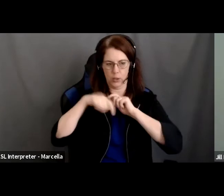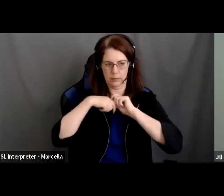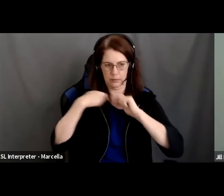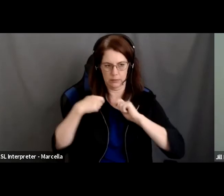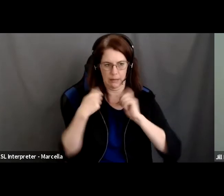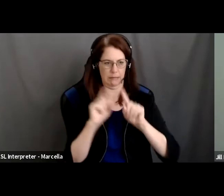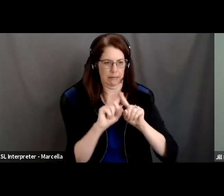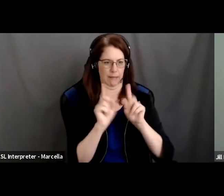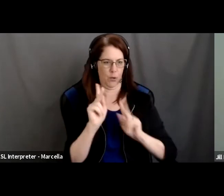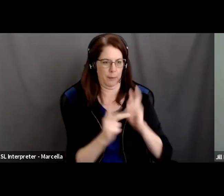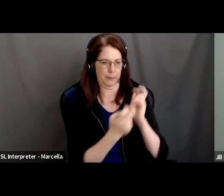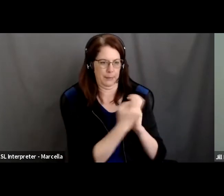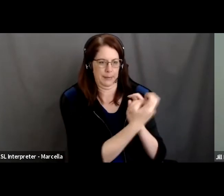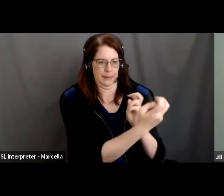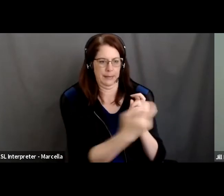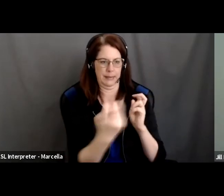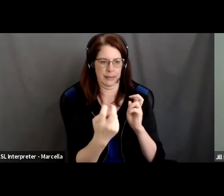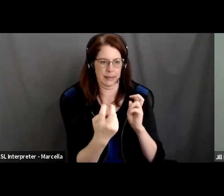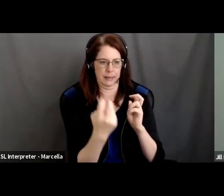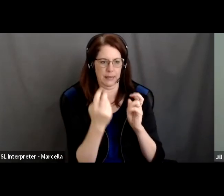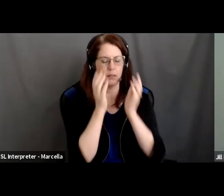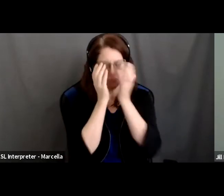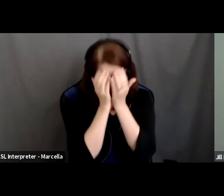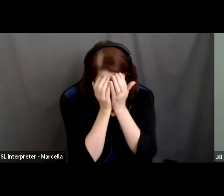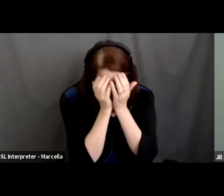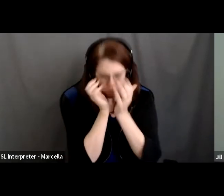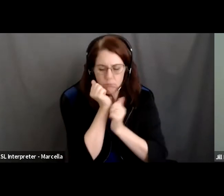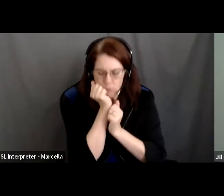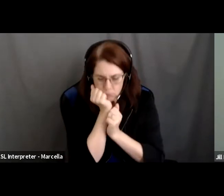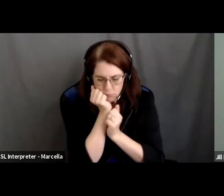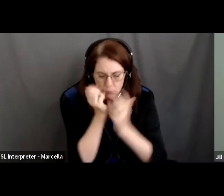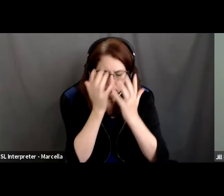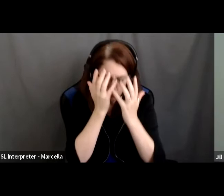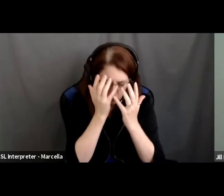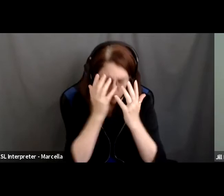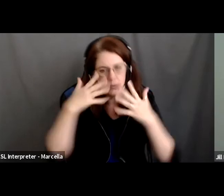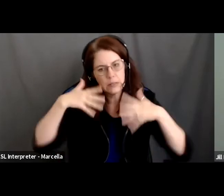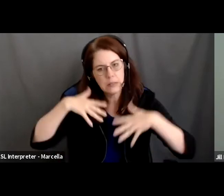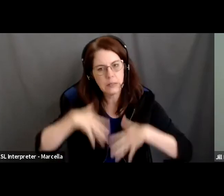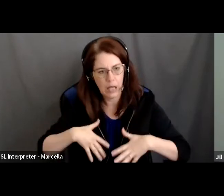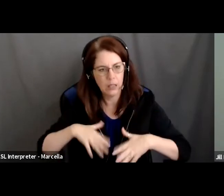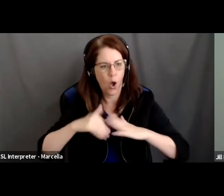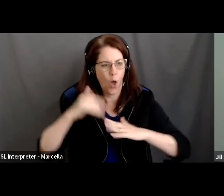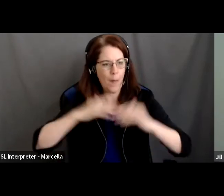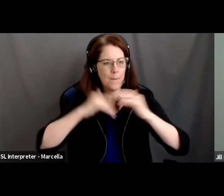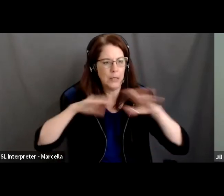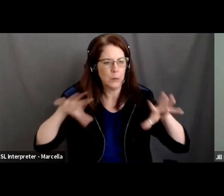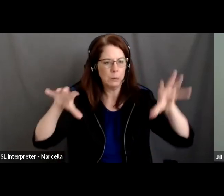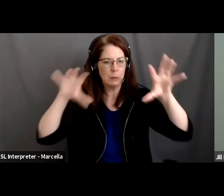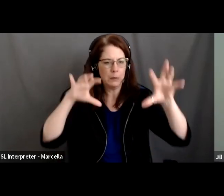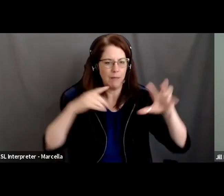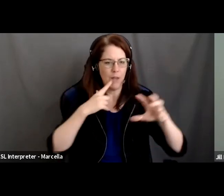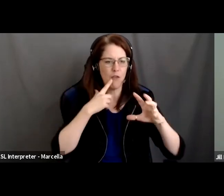various people sitting with their faces in their hands, looking very sad. And all of the buildings around them have a